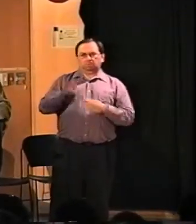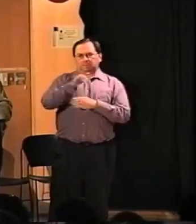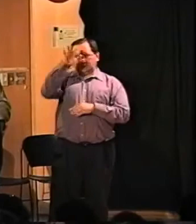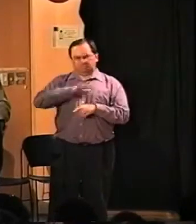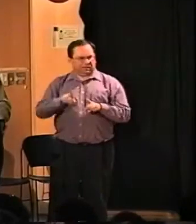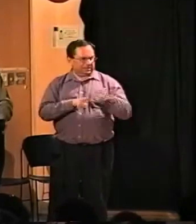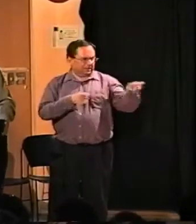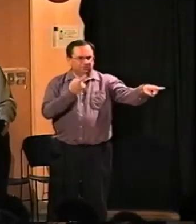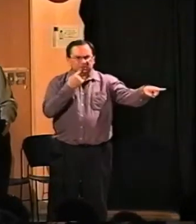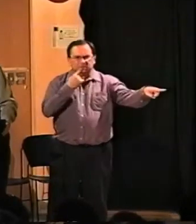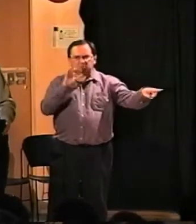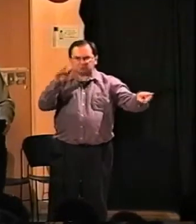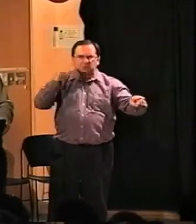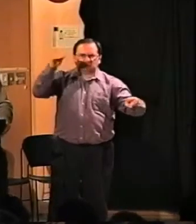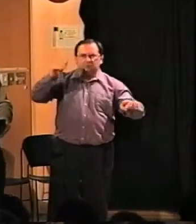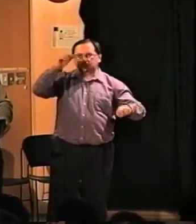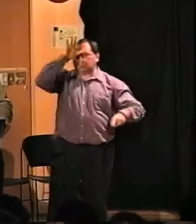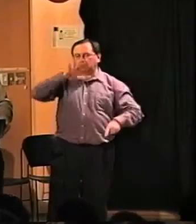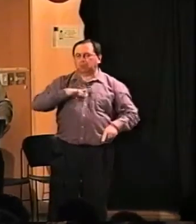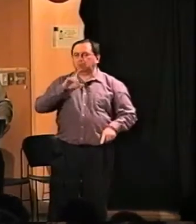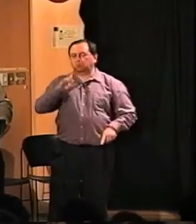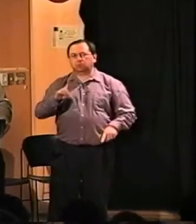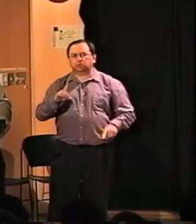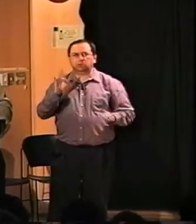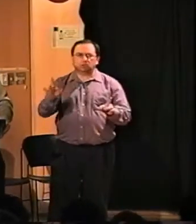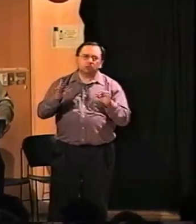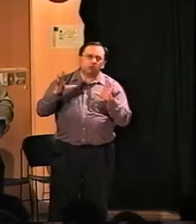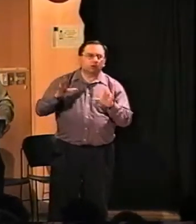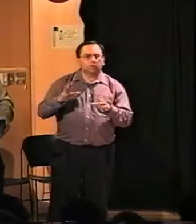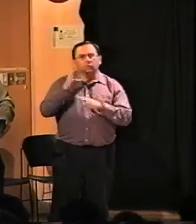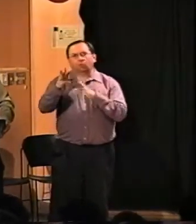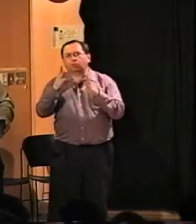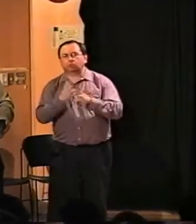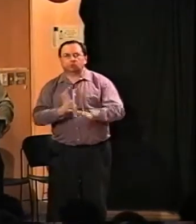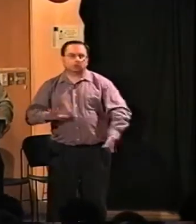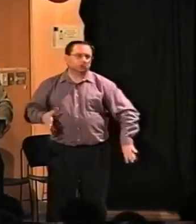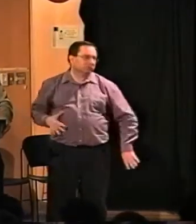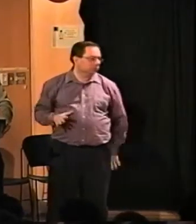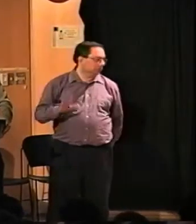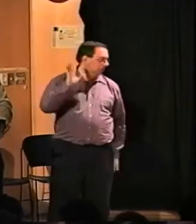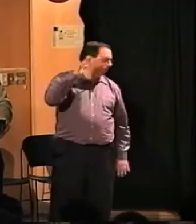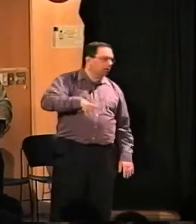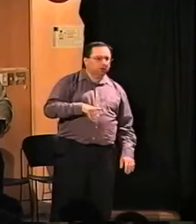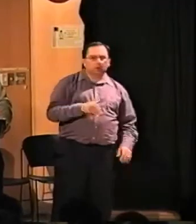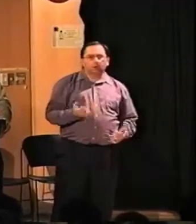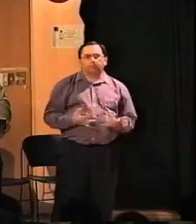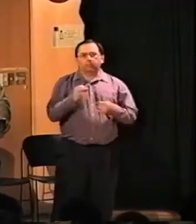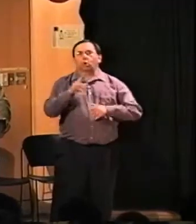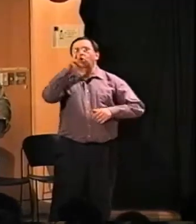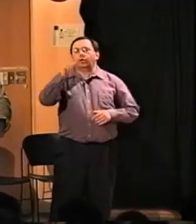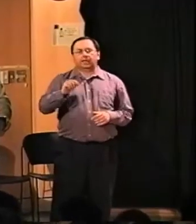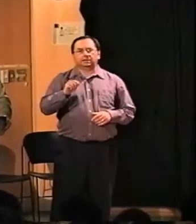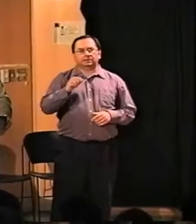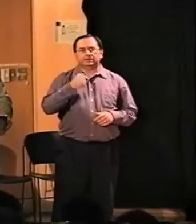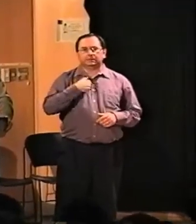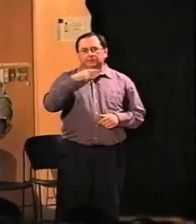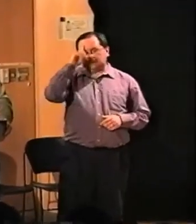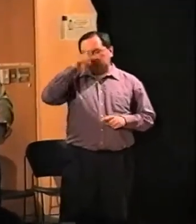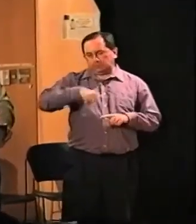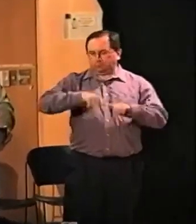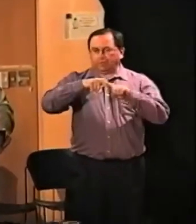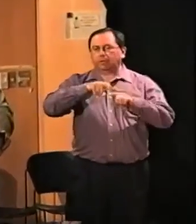was fairly burned out, getting pretty cynical, jaded with the world, and he just, close to burnout, he needed a break. So he went someplace with a lot of